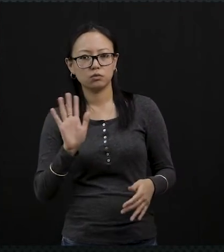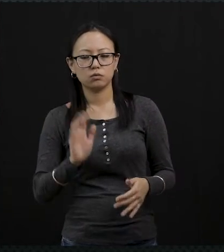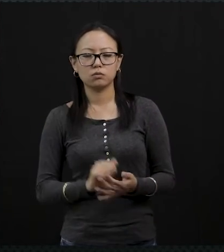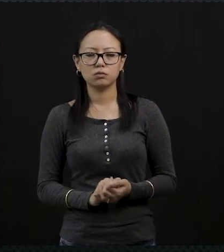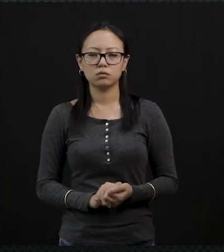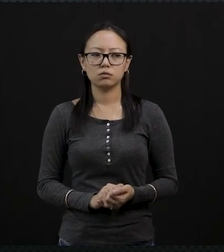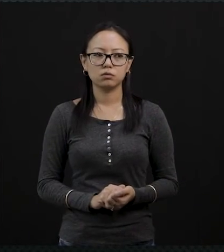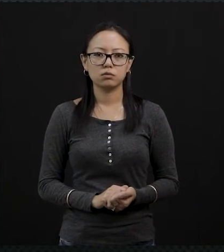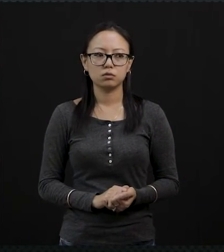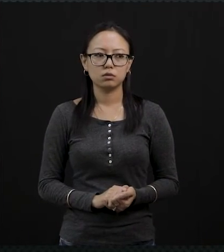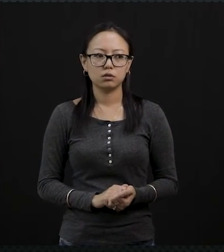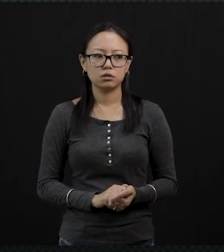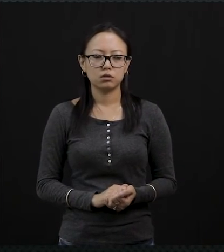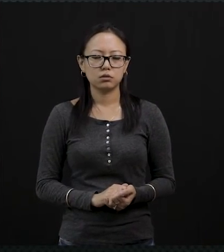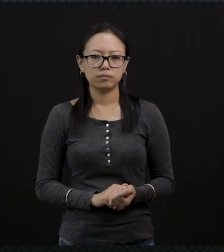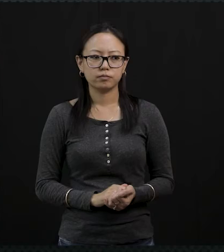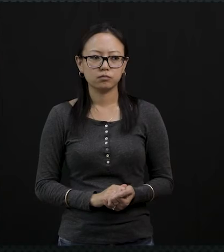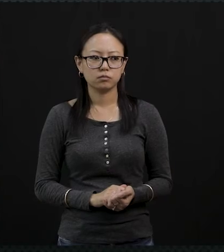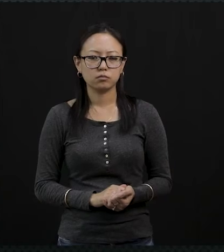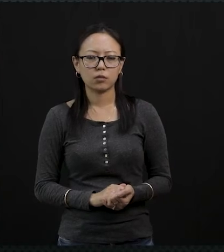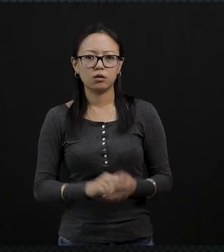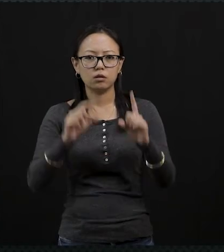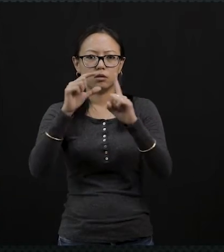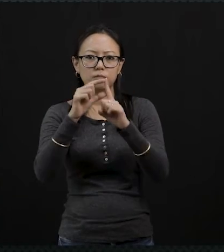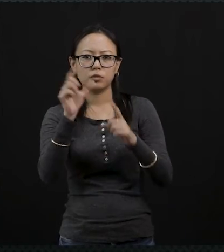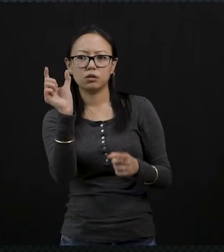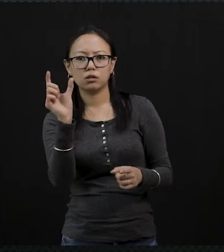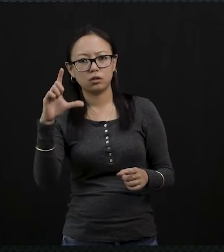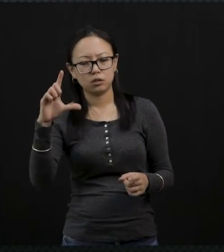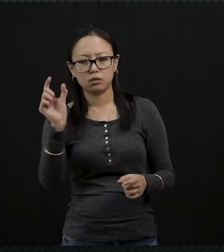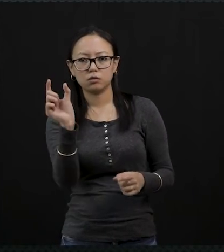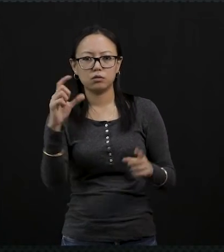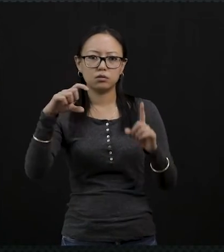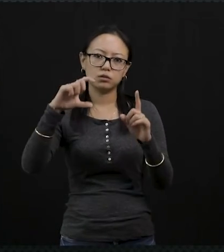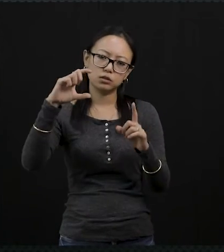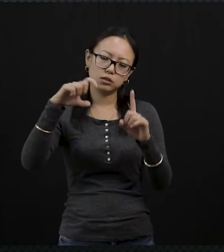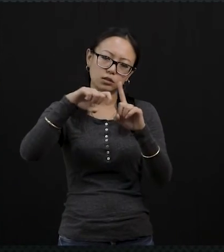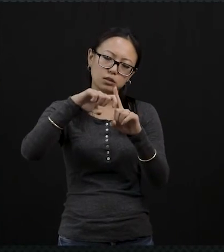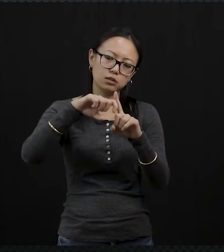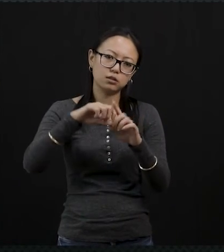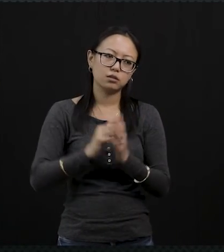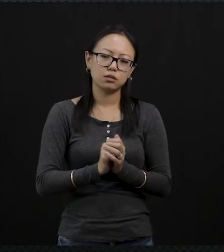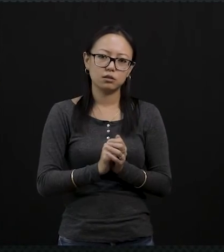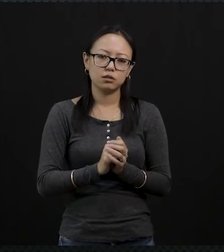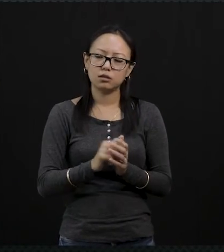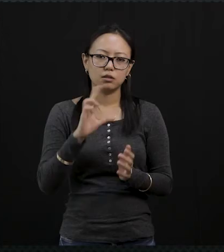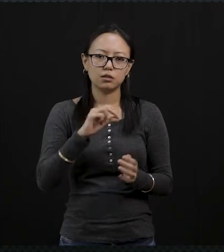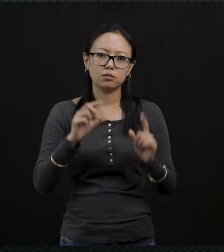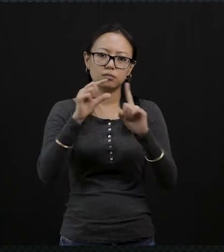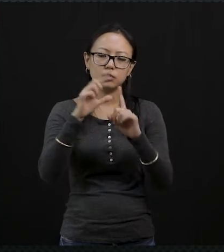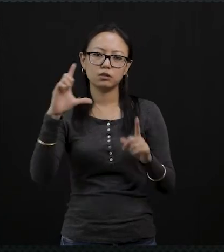students, you should never touch all these plug, switch, electrical wires